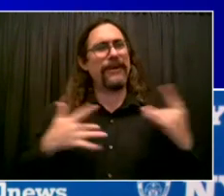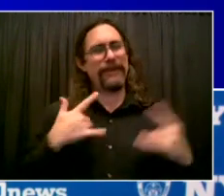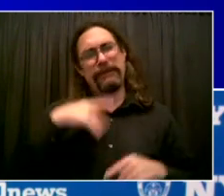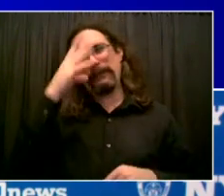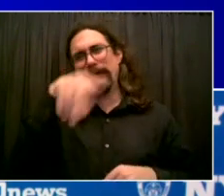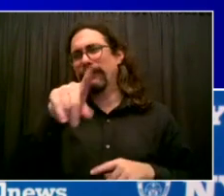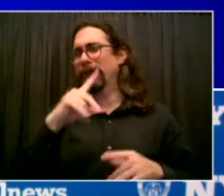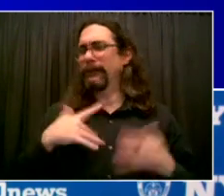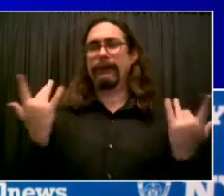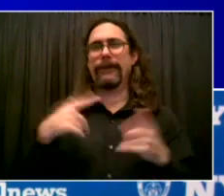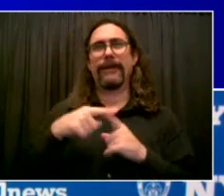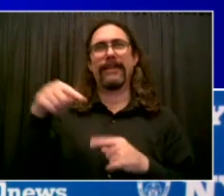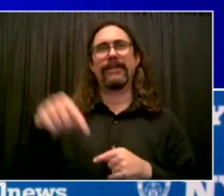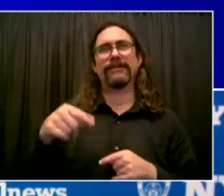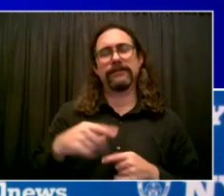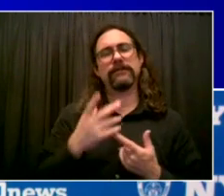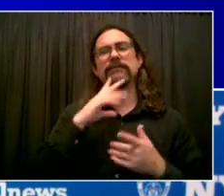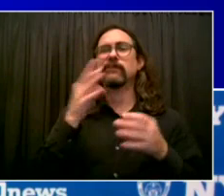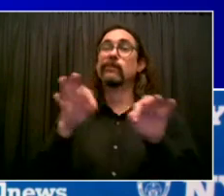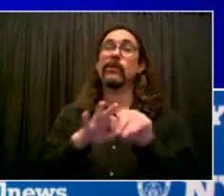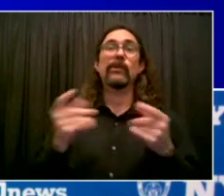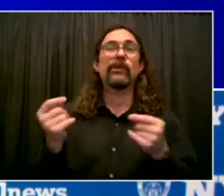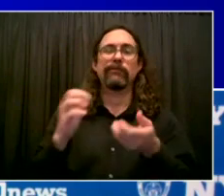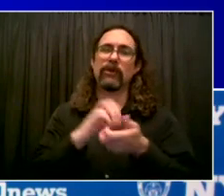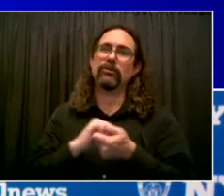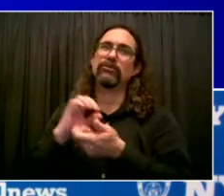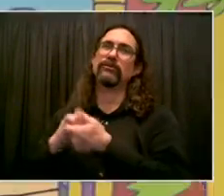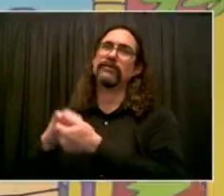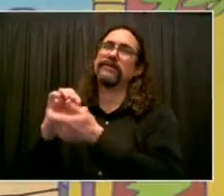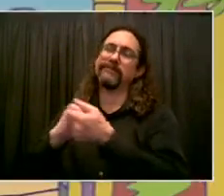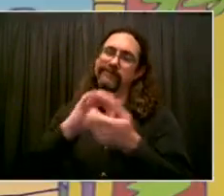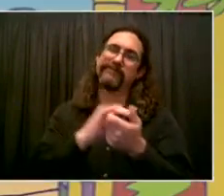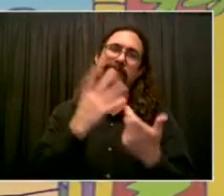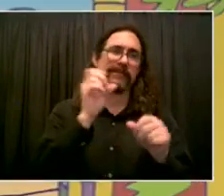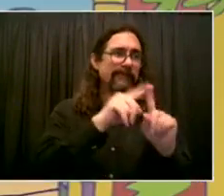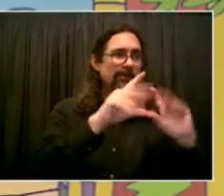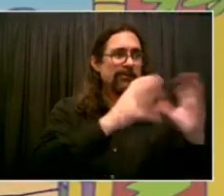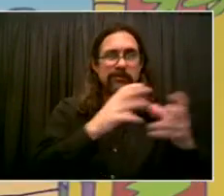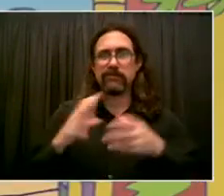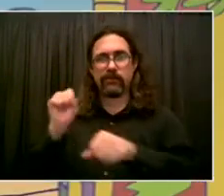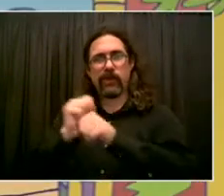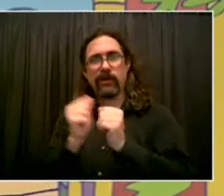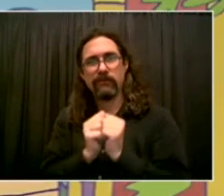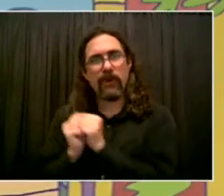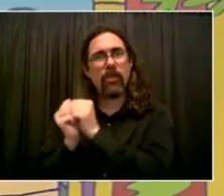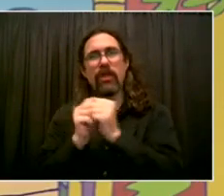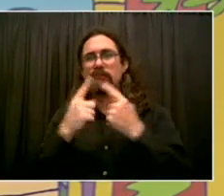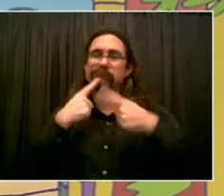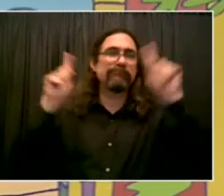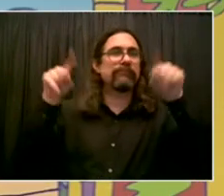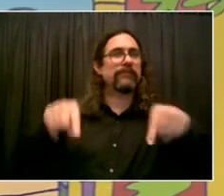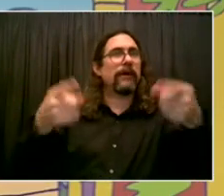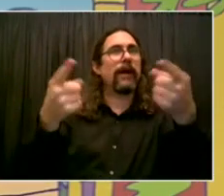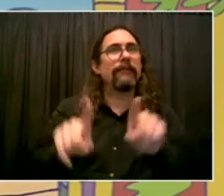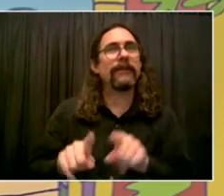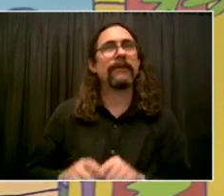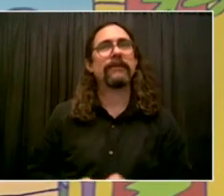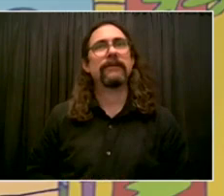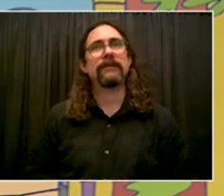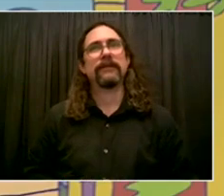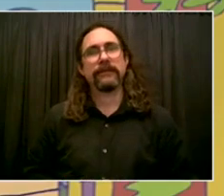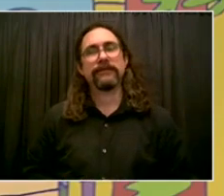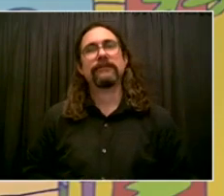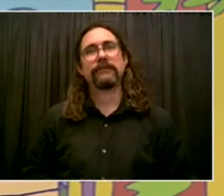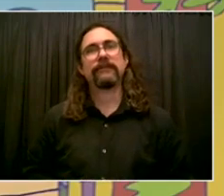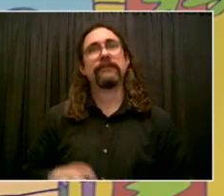So thank you for your great efforts, and I want to talk about the great partners. The Mayor's Fund to Advance New York City has been actively involved in this effort to raise